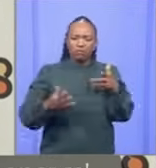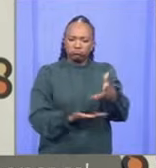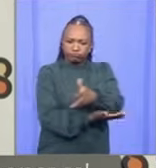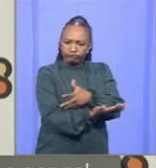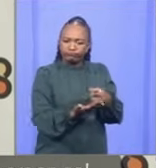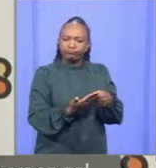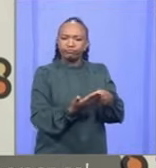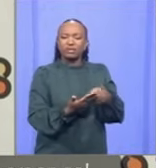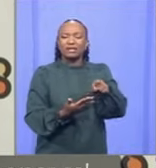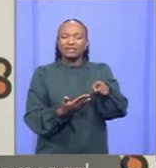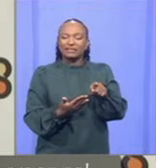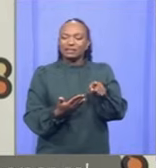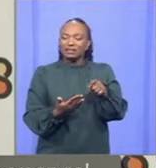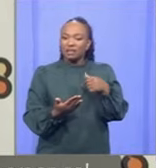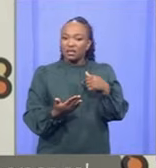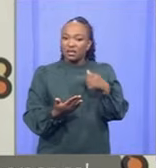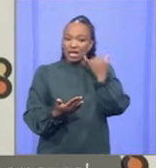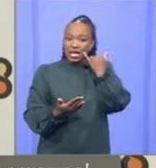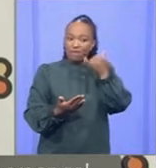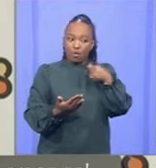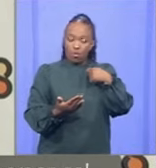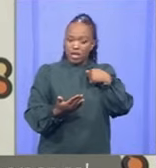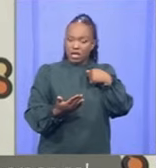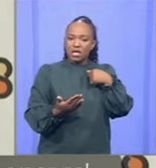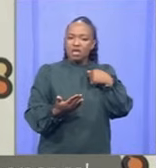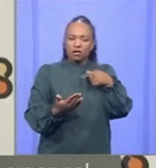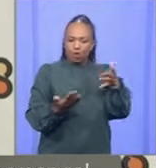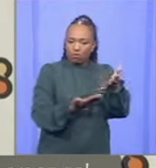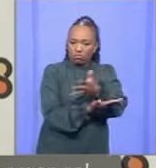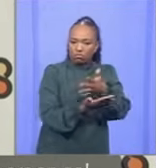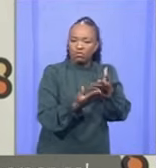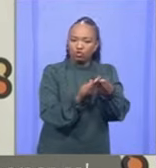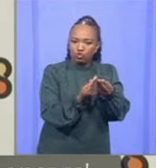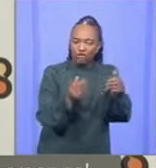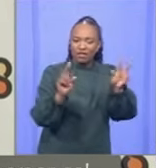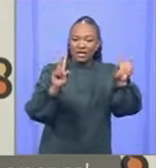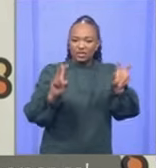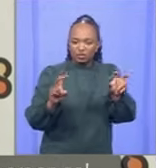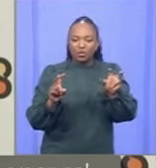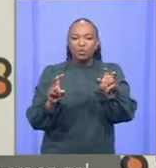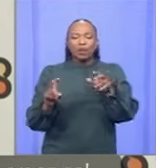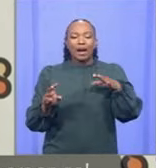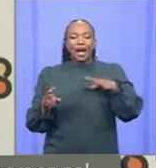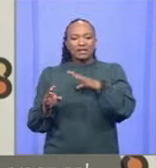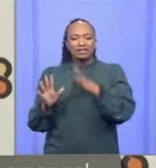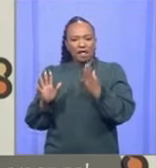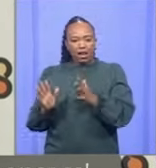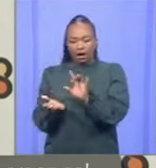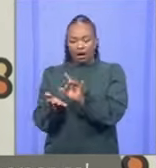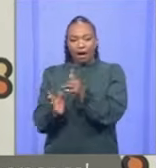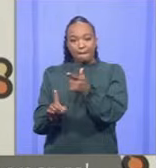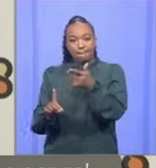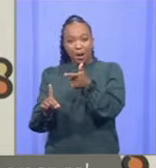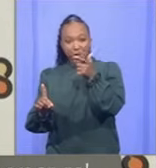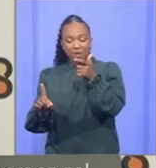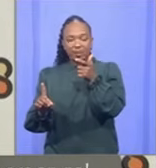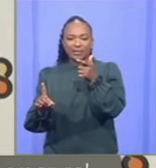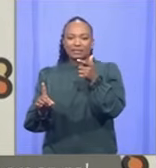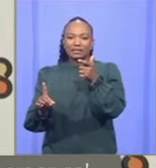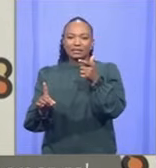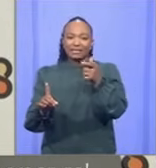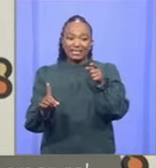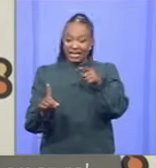about if we don't deal with the issues of killing of councillors, the unfortunate thing, that thing is